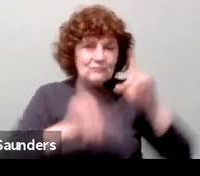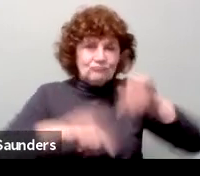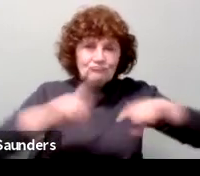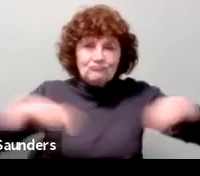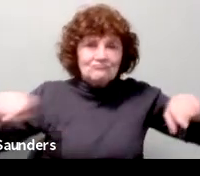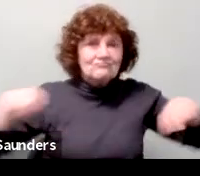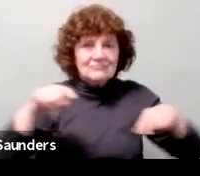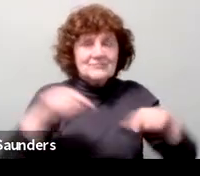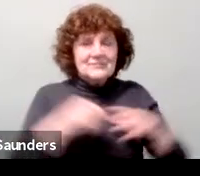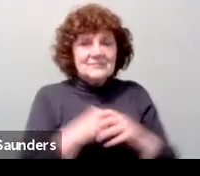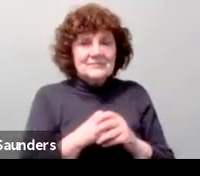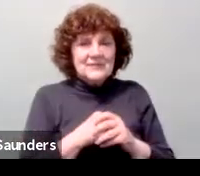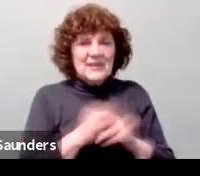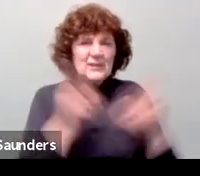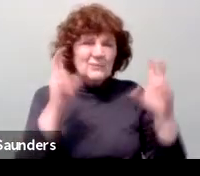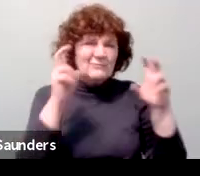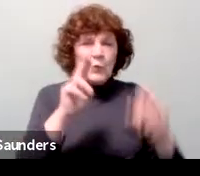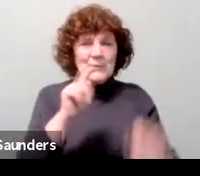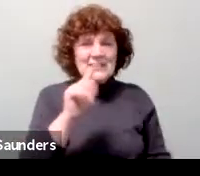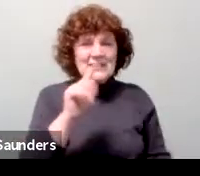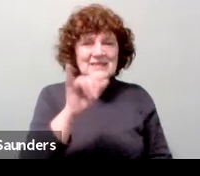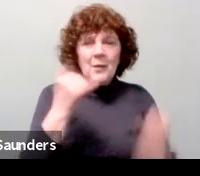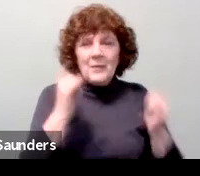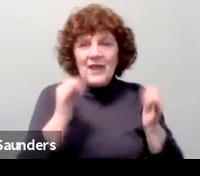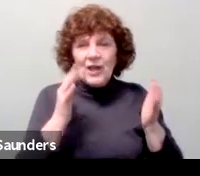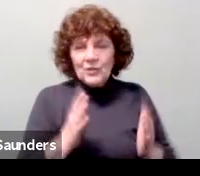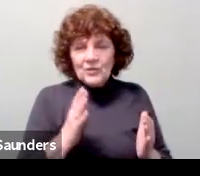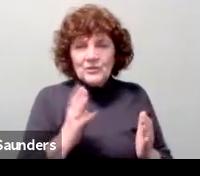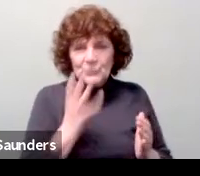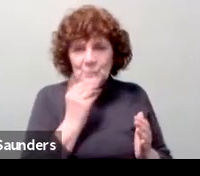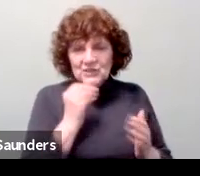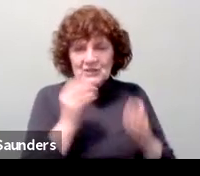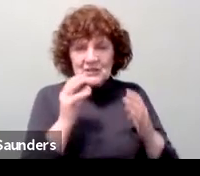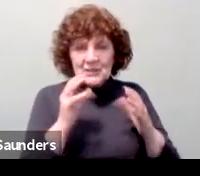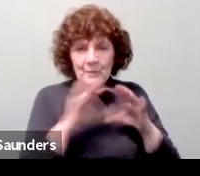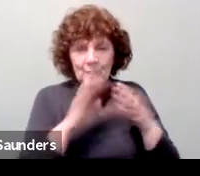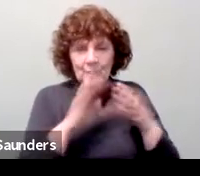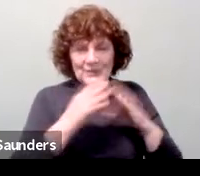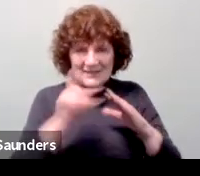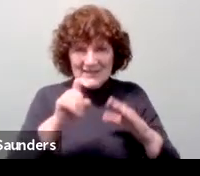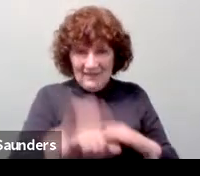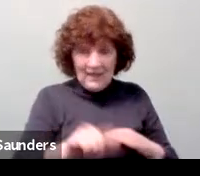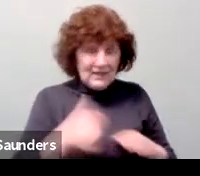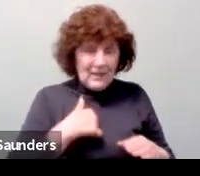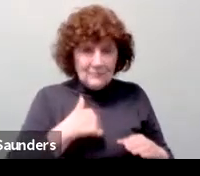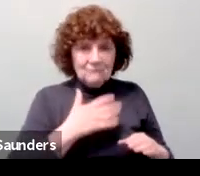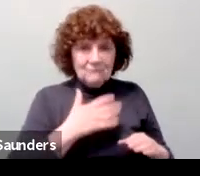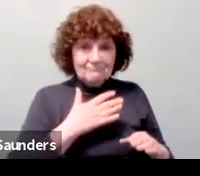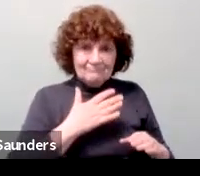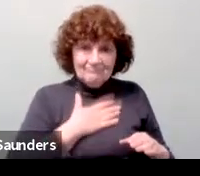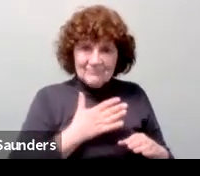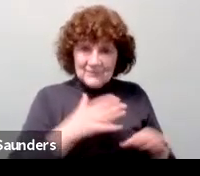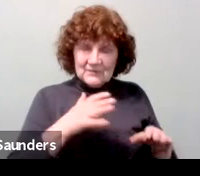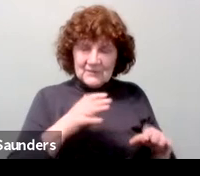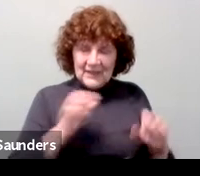sort of there's utility players that Jewish communities need, and I'm privileged to be able to do it outside of my